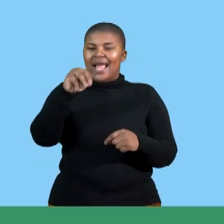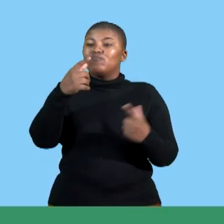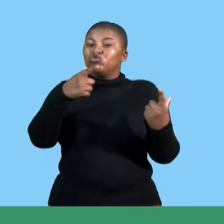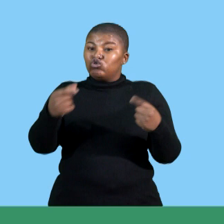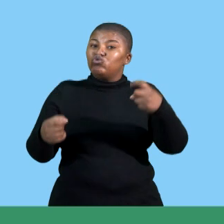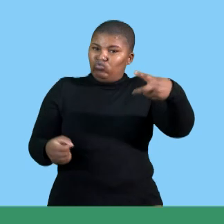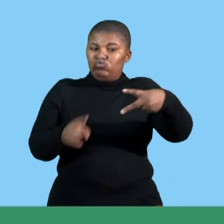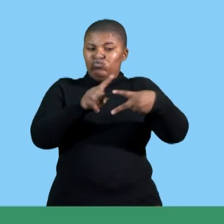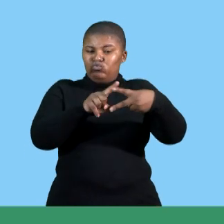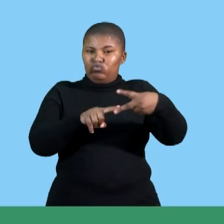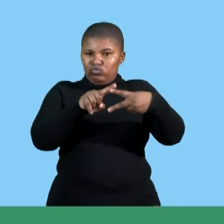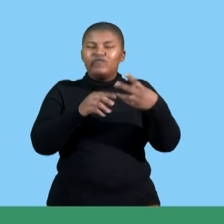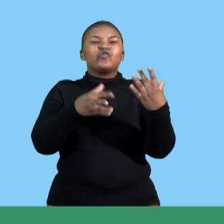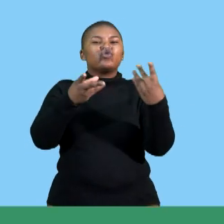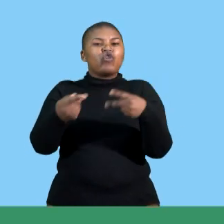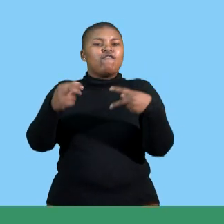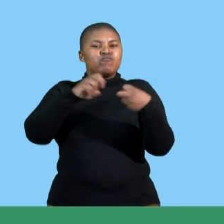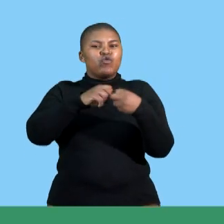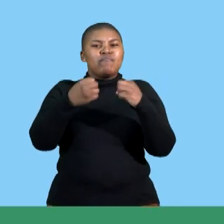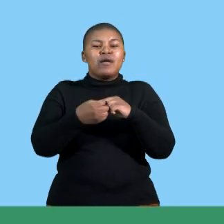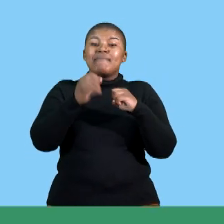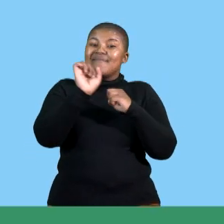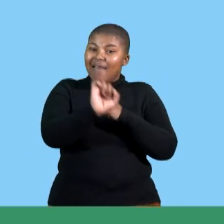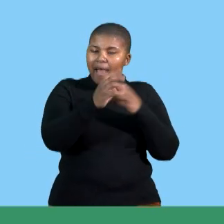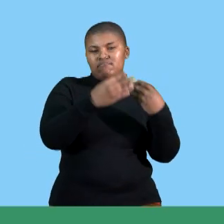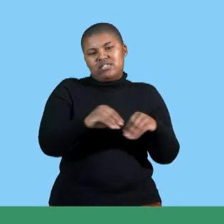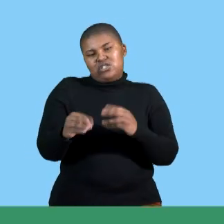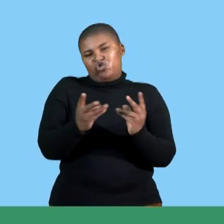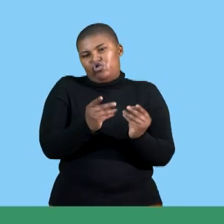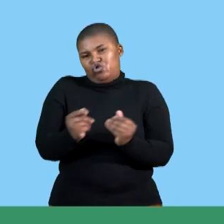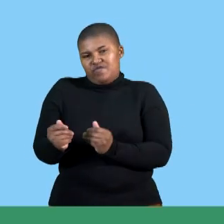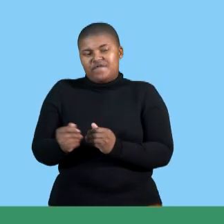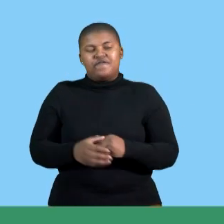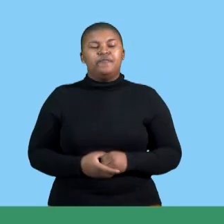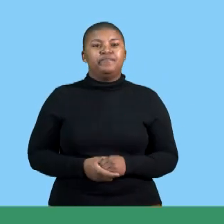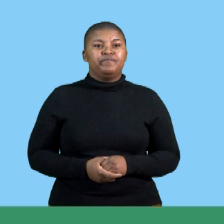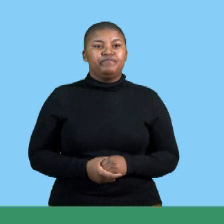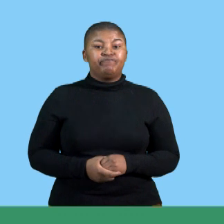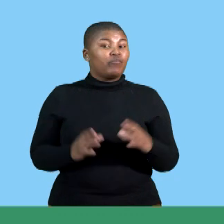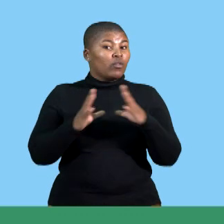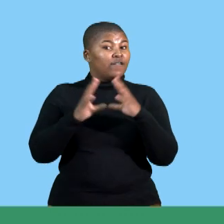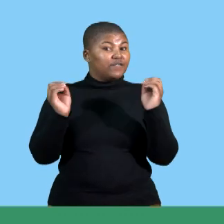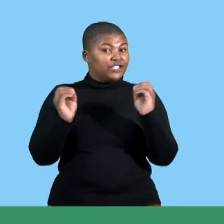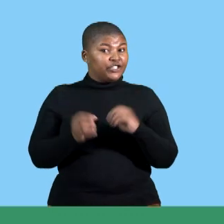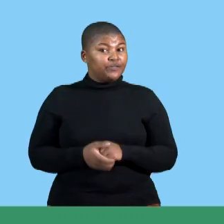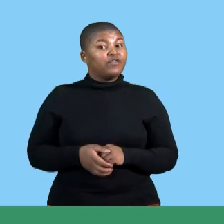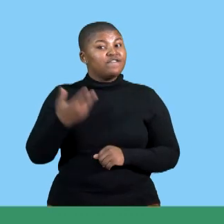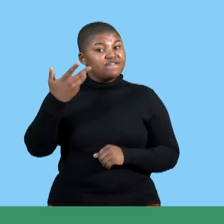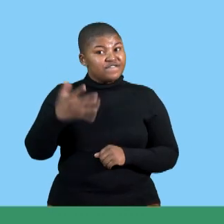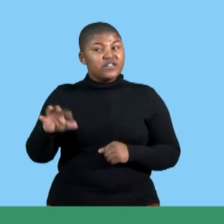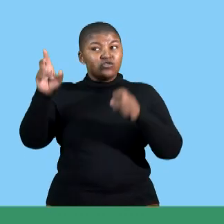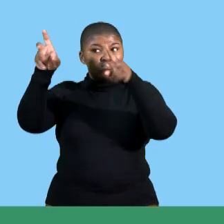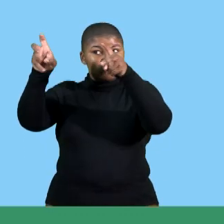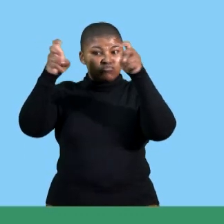what GM does to solve business problems. Right, so this is the second one. So we've done our part. So